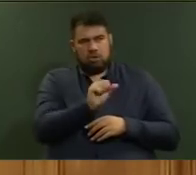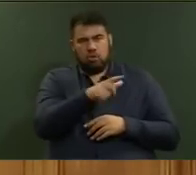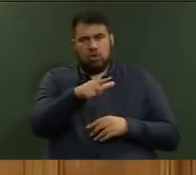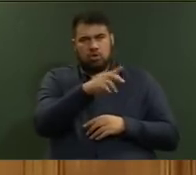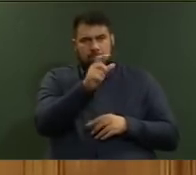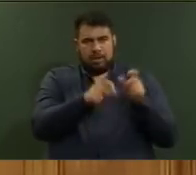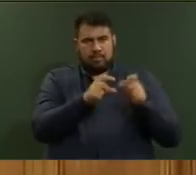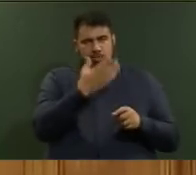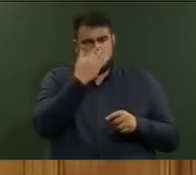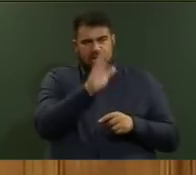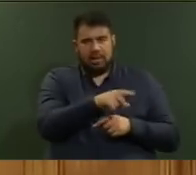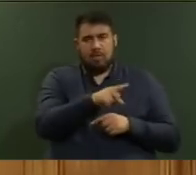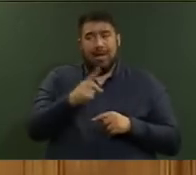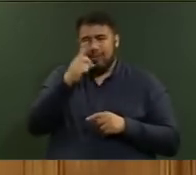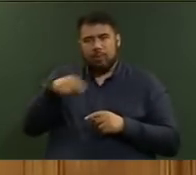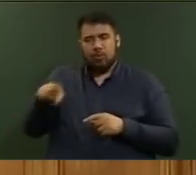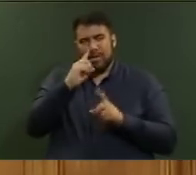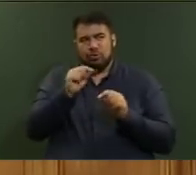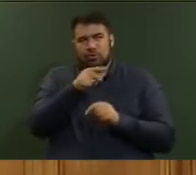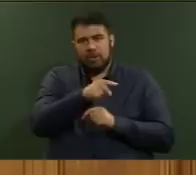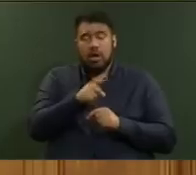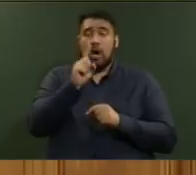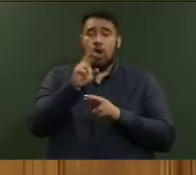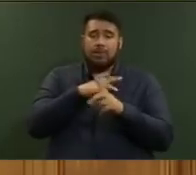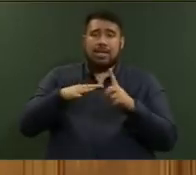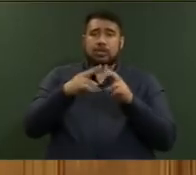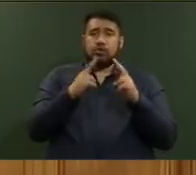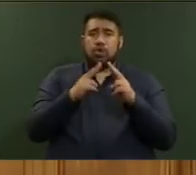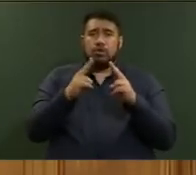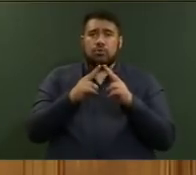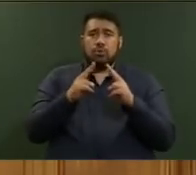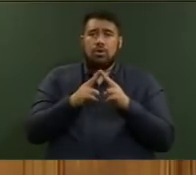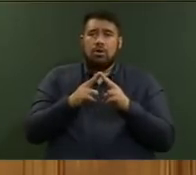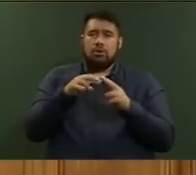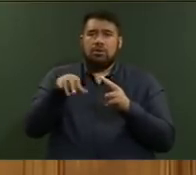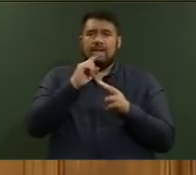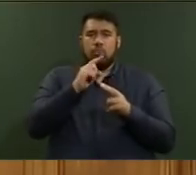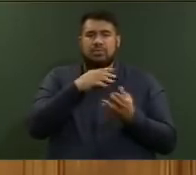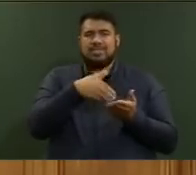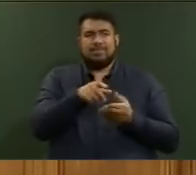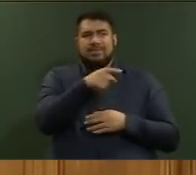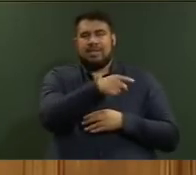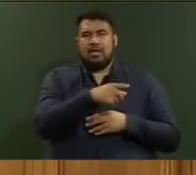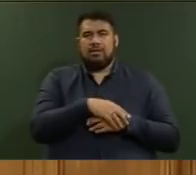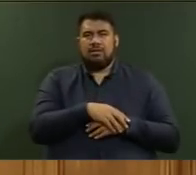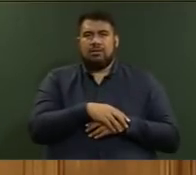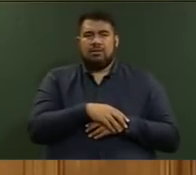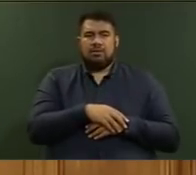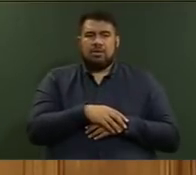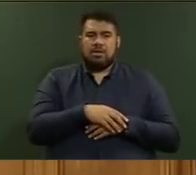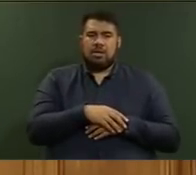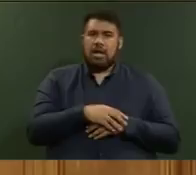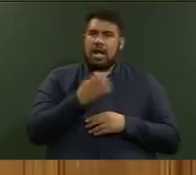should be ashamed of himself. And I hope Ngāti Kahungunu totally dismisses him. And some Ngāti Pro are in the House,